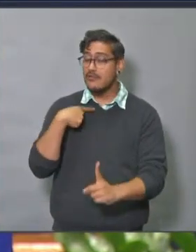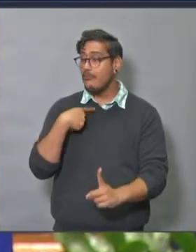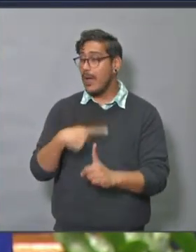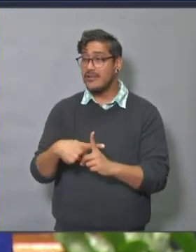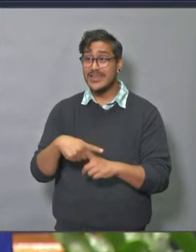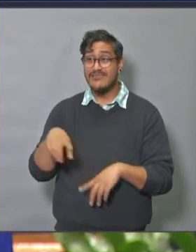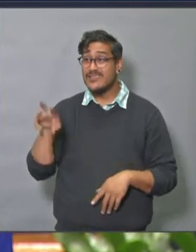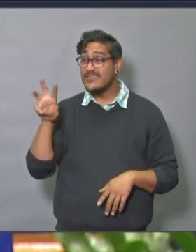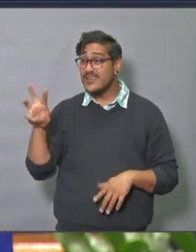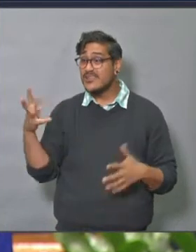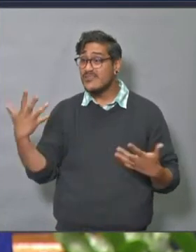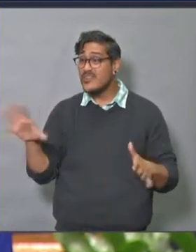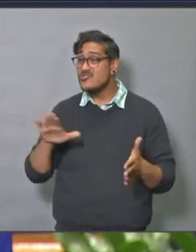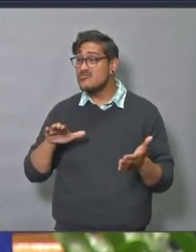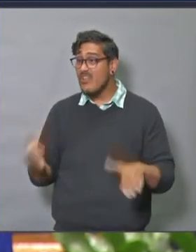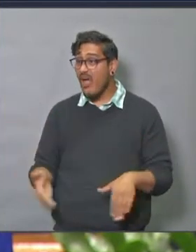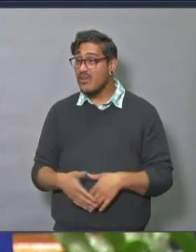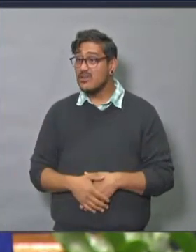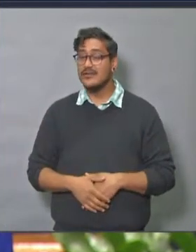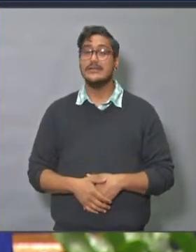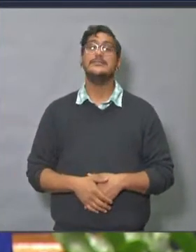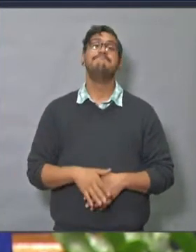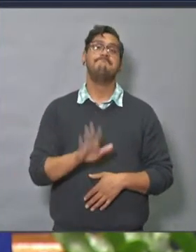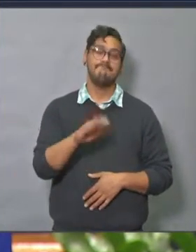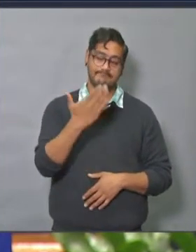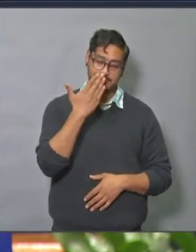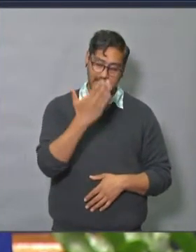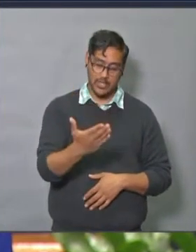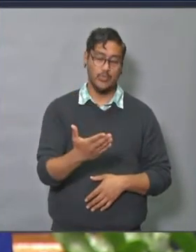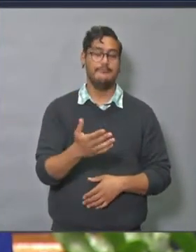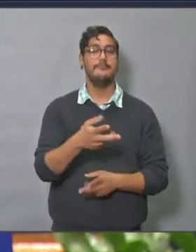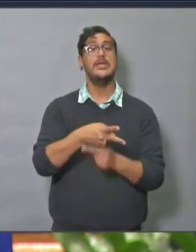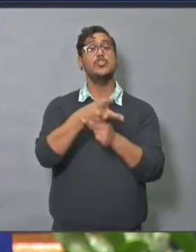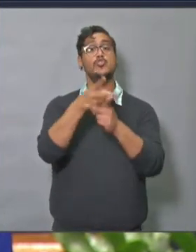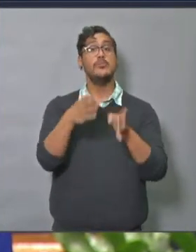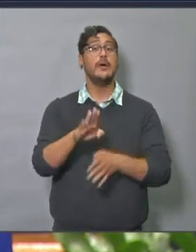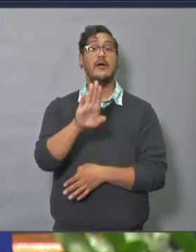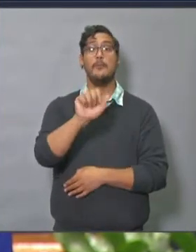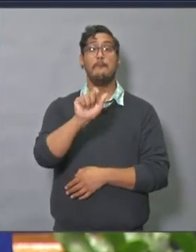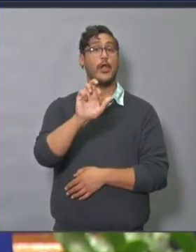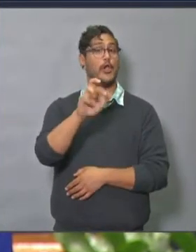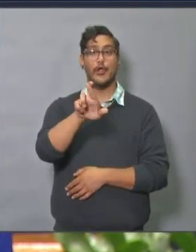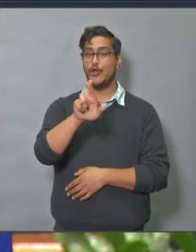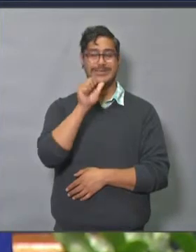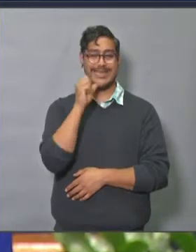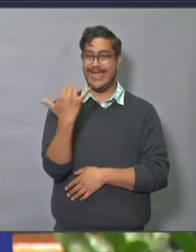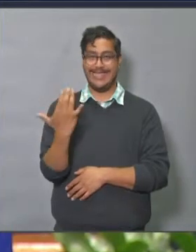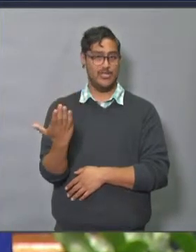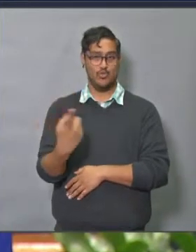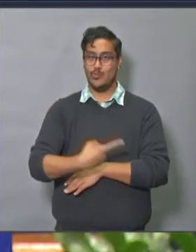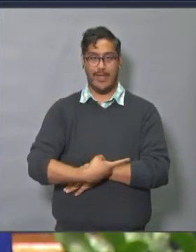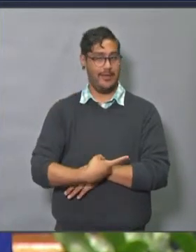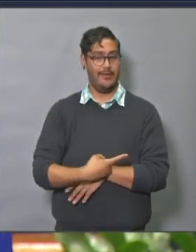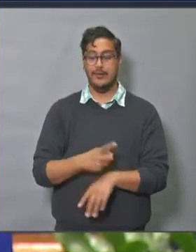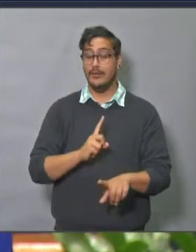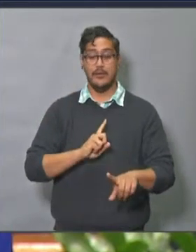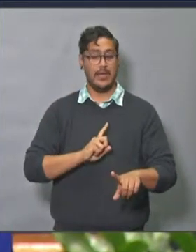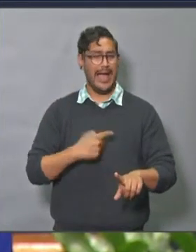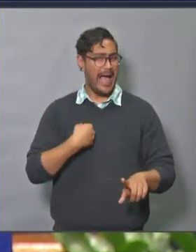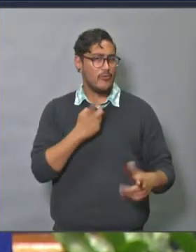that question. Supervisor Barger is not here today. I'll take my best stab at it, but we're also happy to talk with